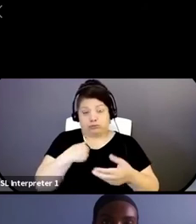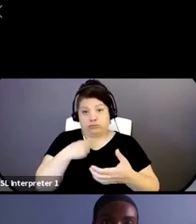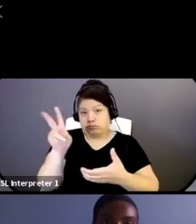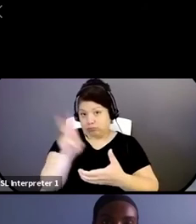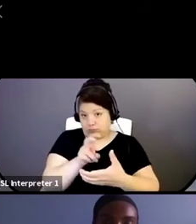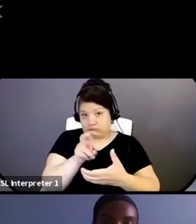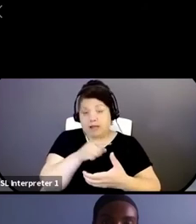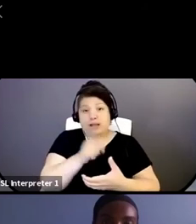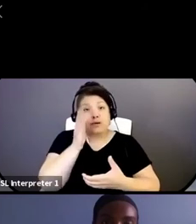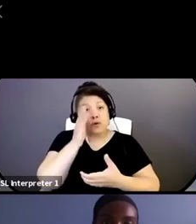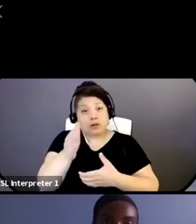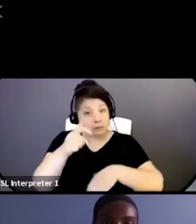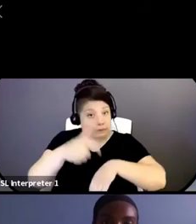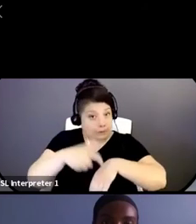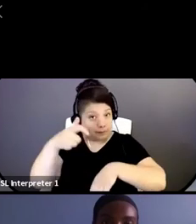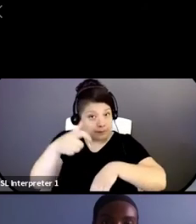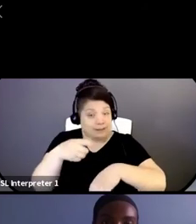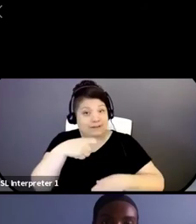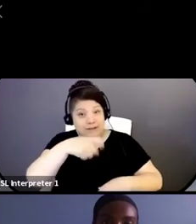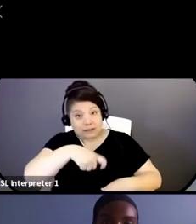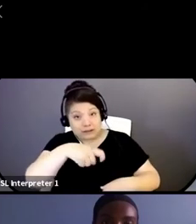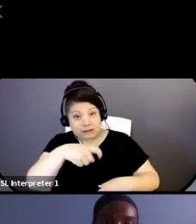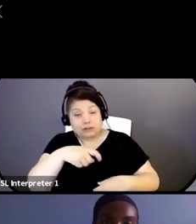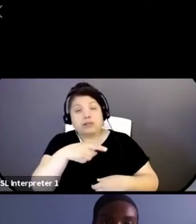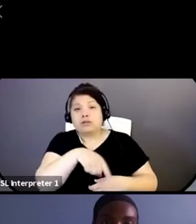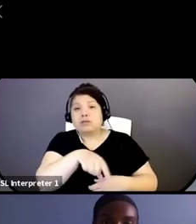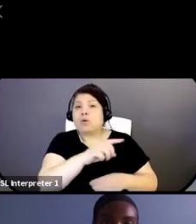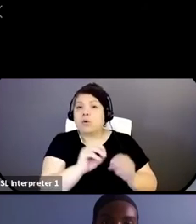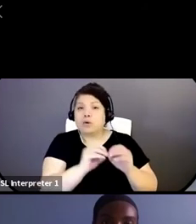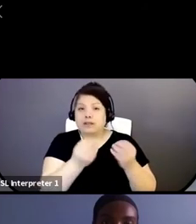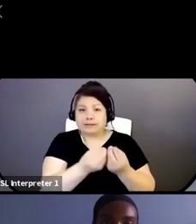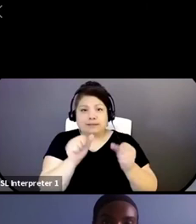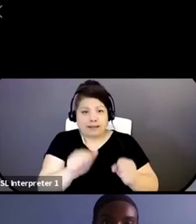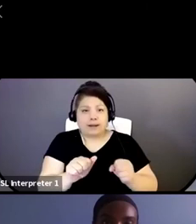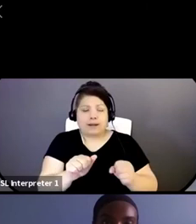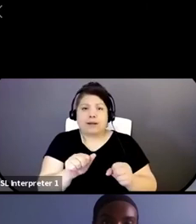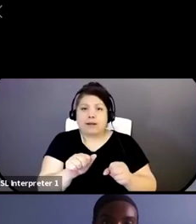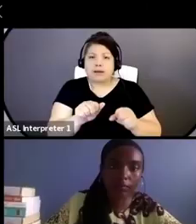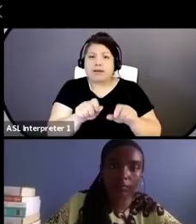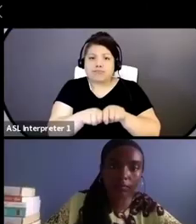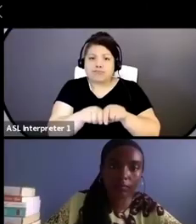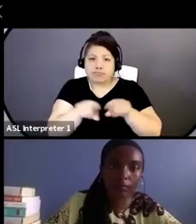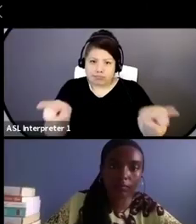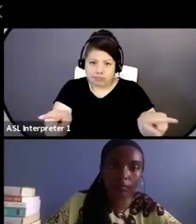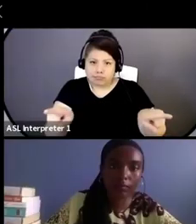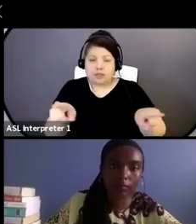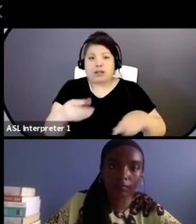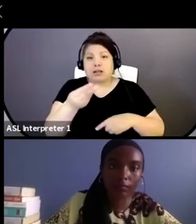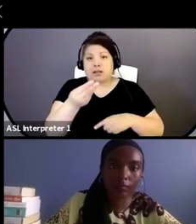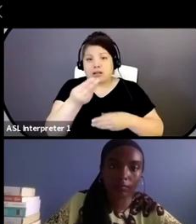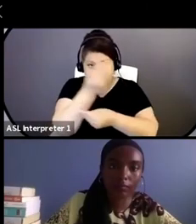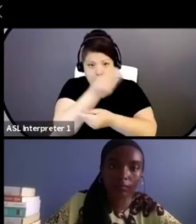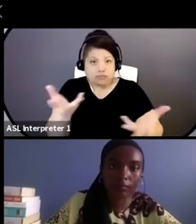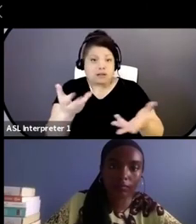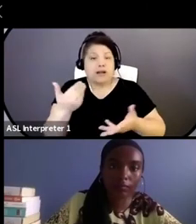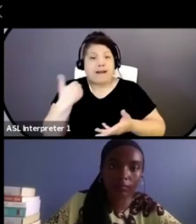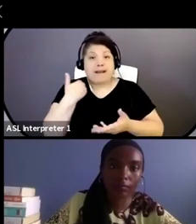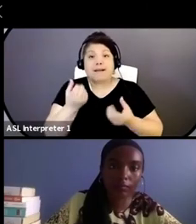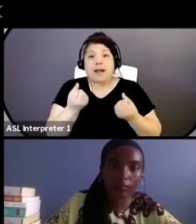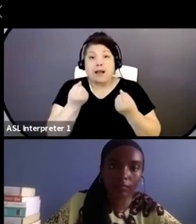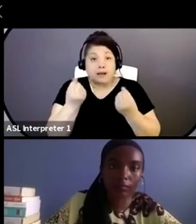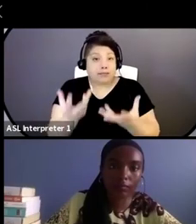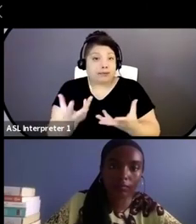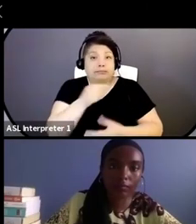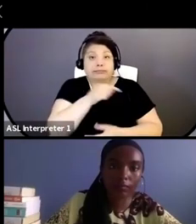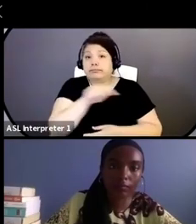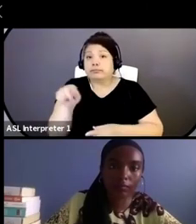it's needed, an organization can like push a notification to their donors to be like, hey, we have X amount of people who